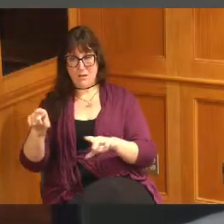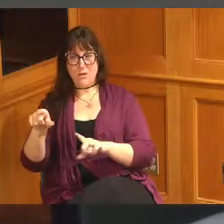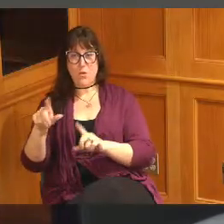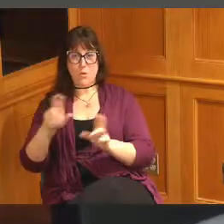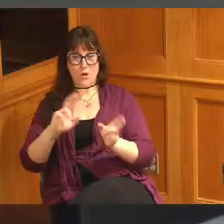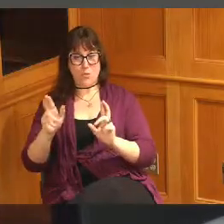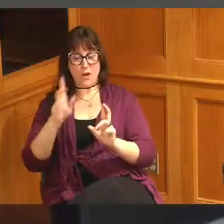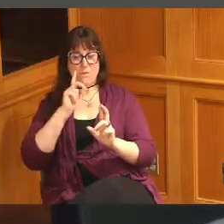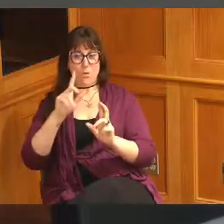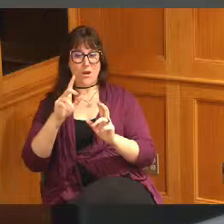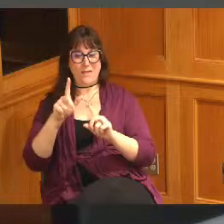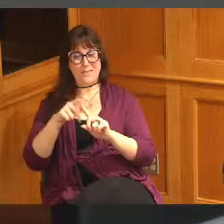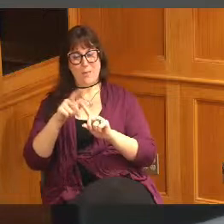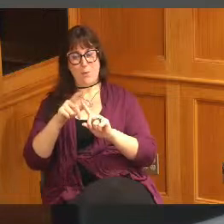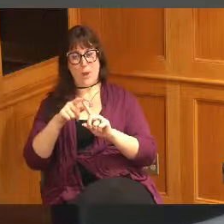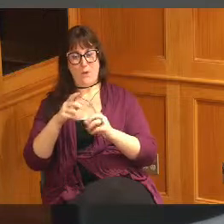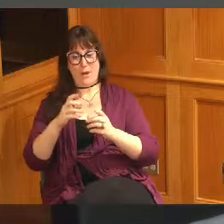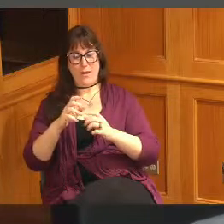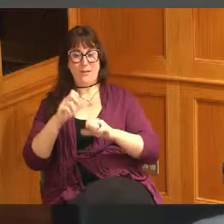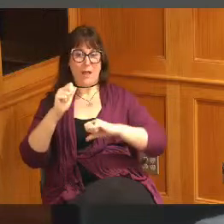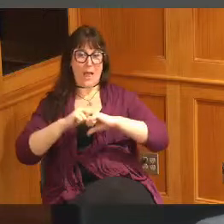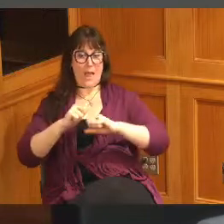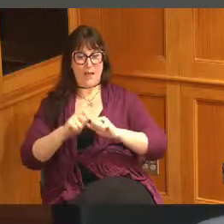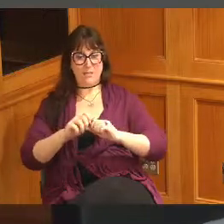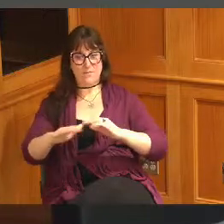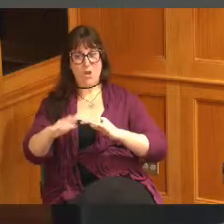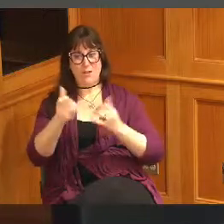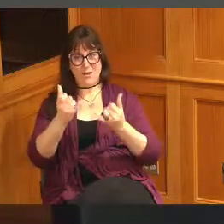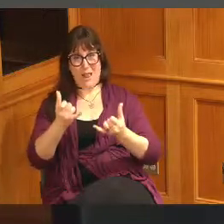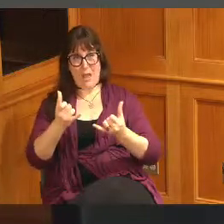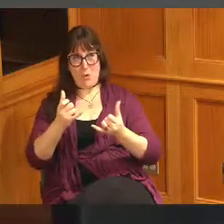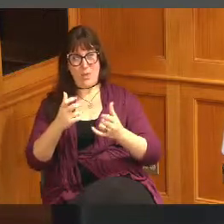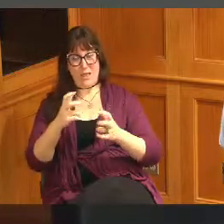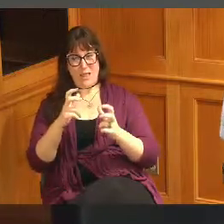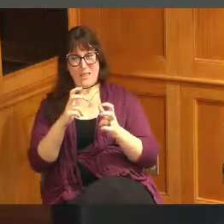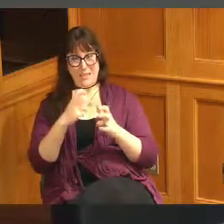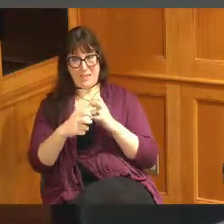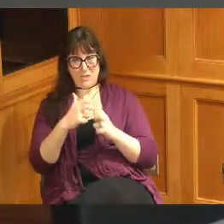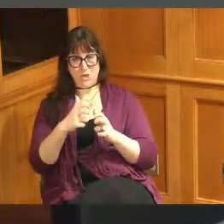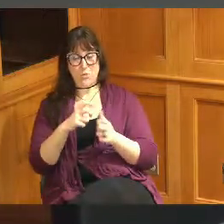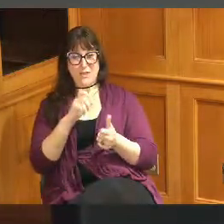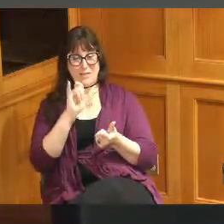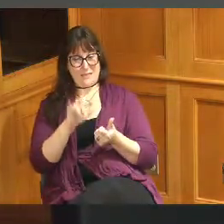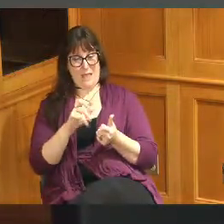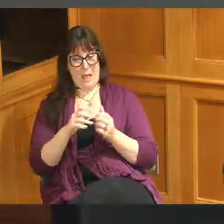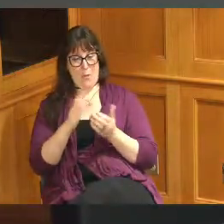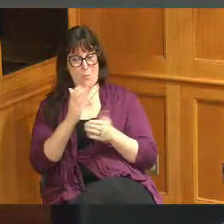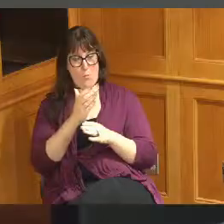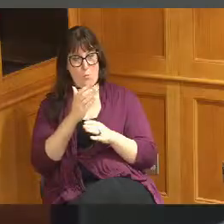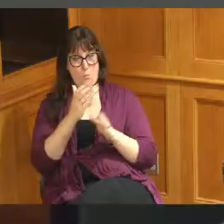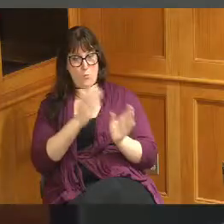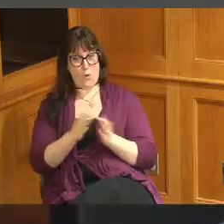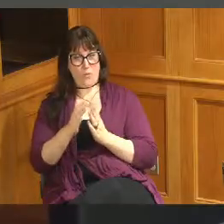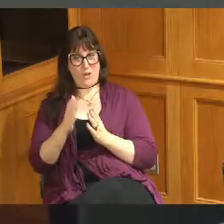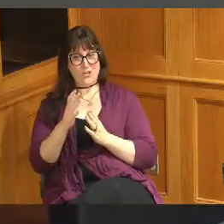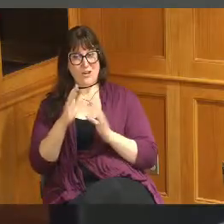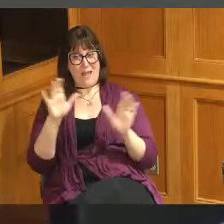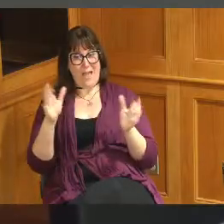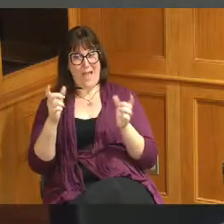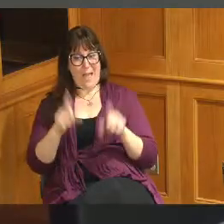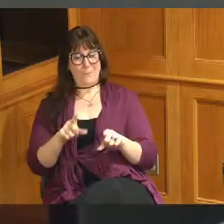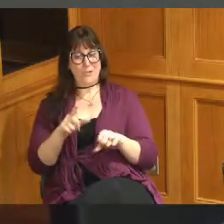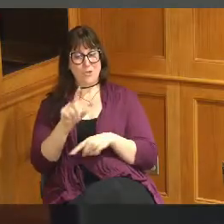ready to put down temporary asphalt now. The issue is that the initial appropriation for this was done back in